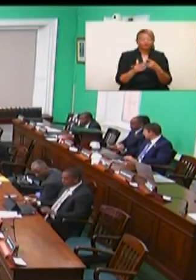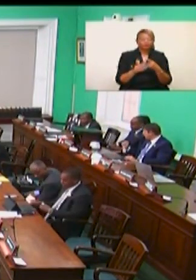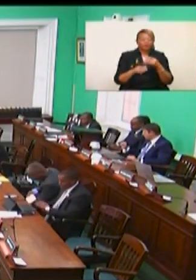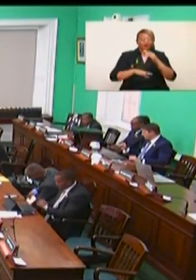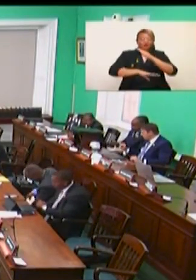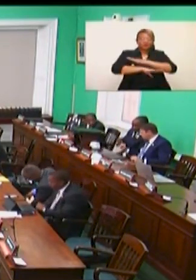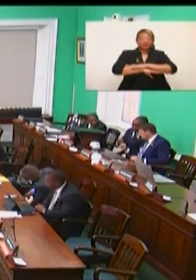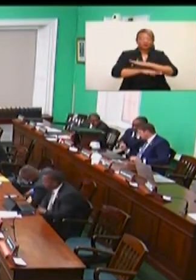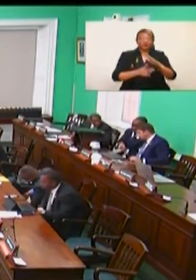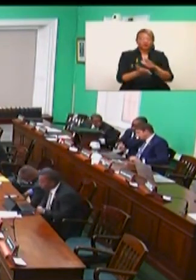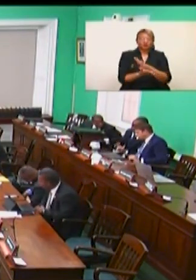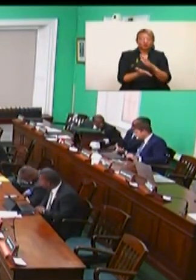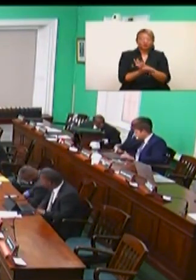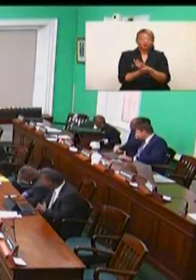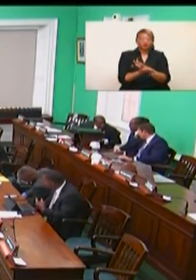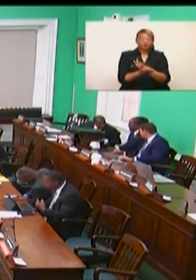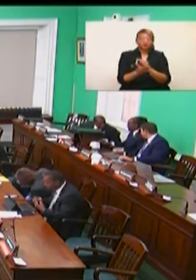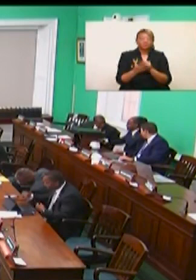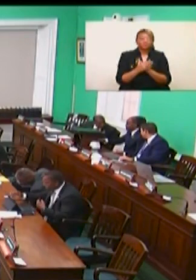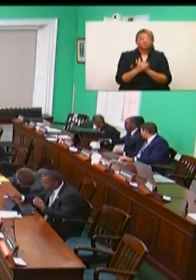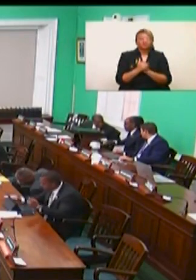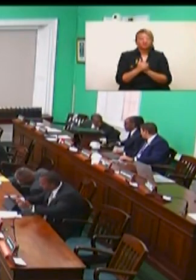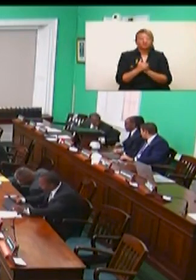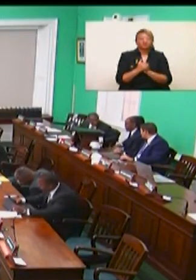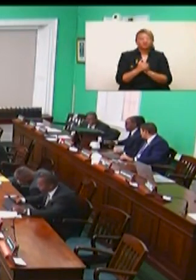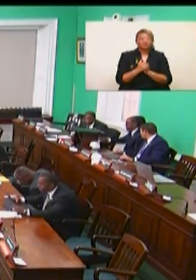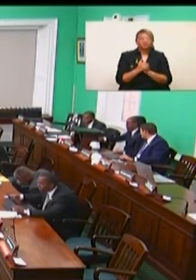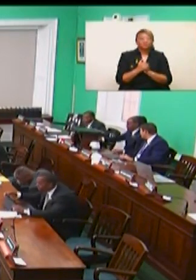table the documents that I indicated I would.